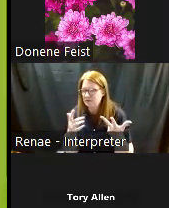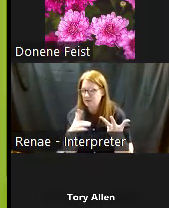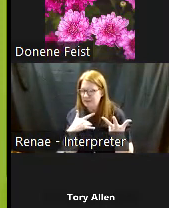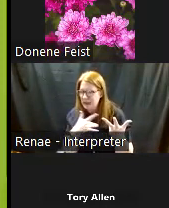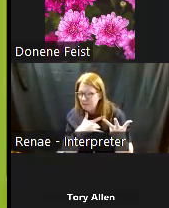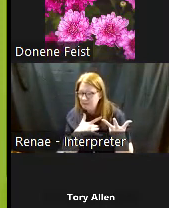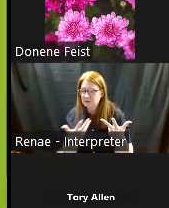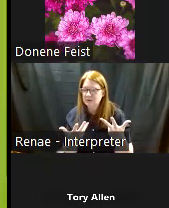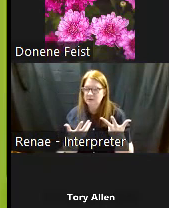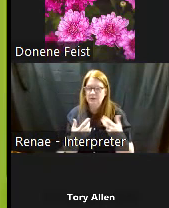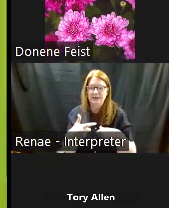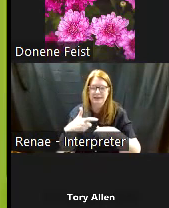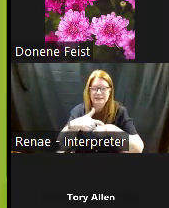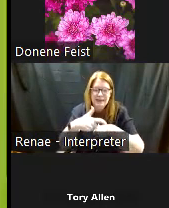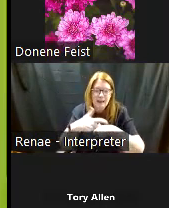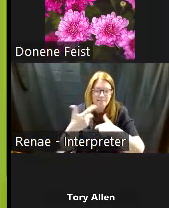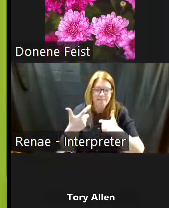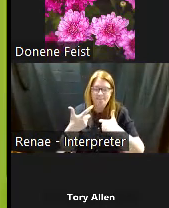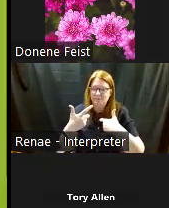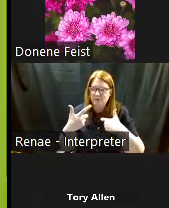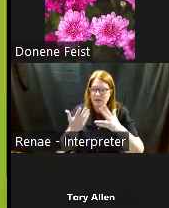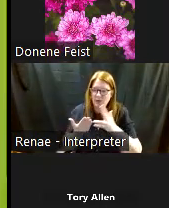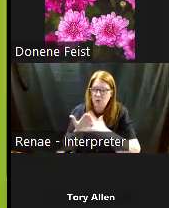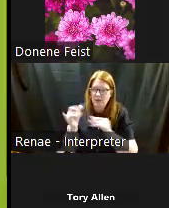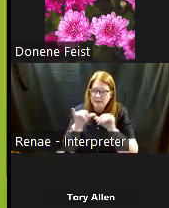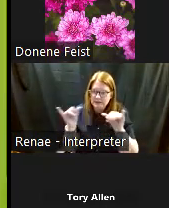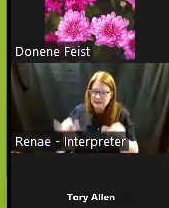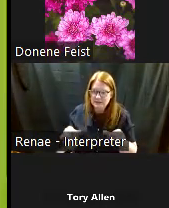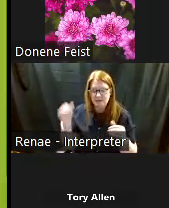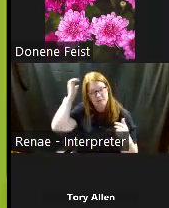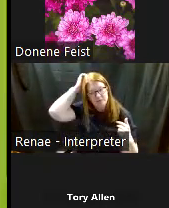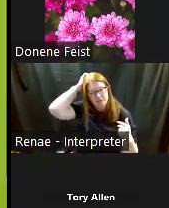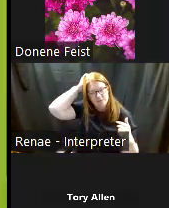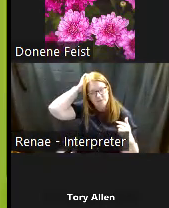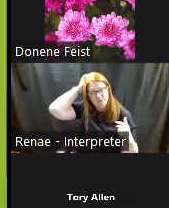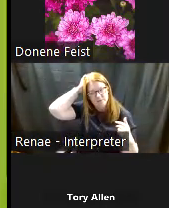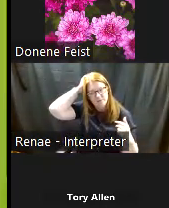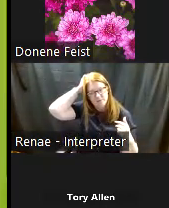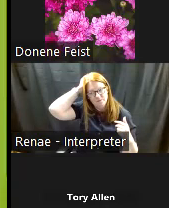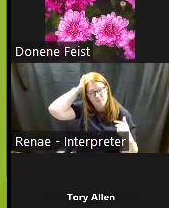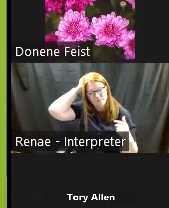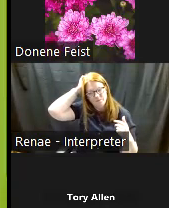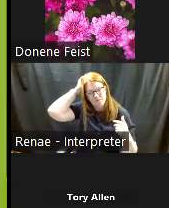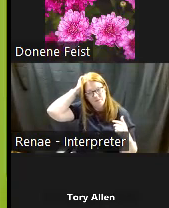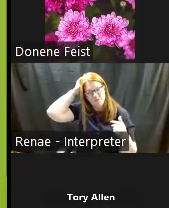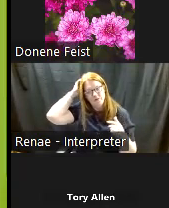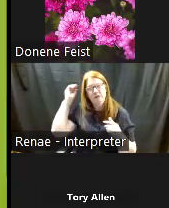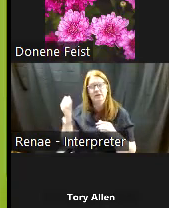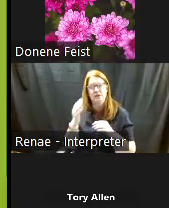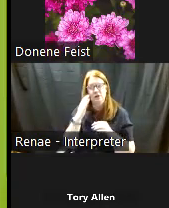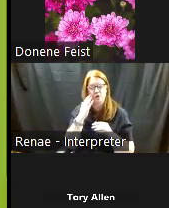and the timing maybe that it's taking to get through the system. If we think about maybe right back behind the eardrum, there's a bunch of